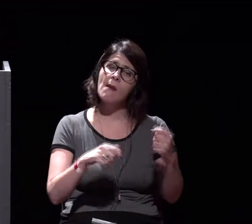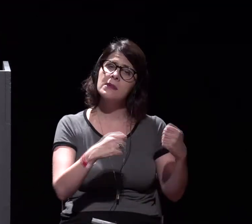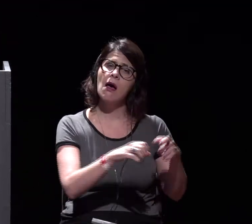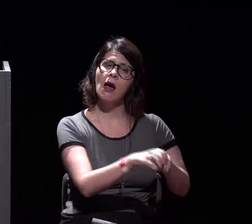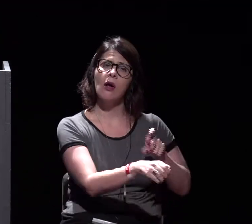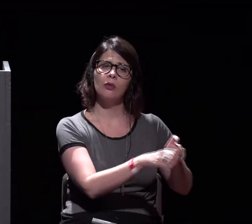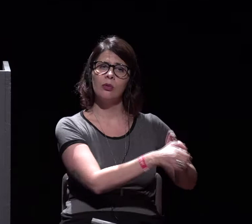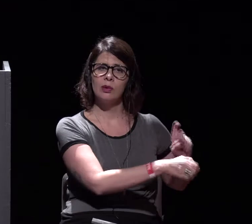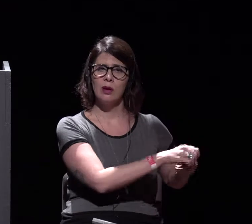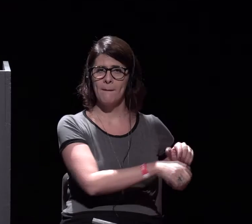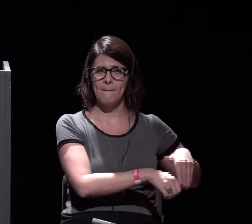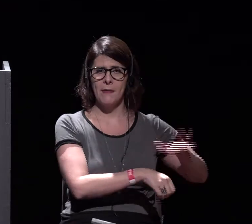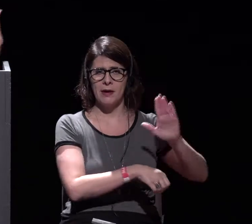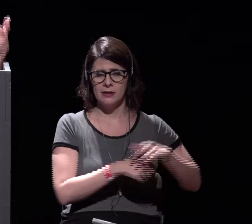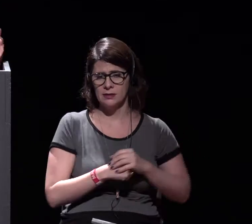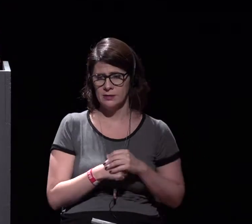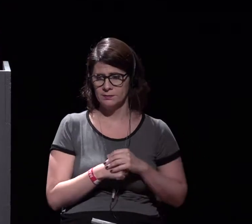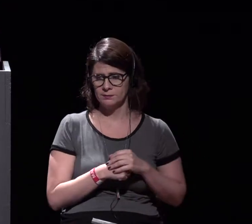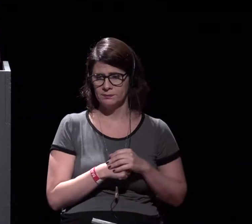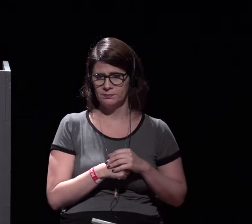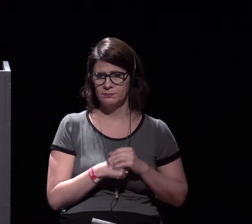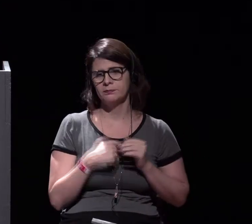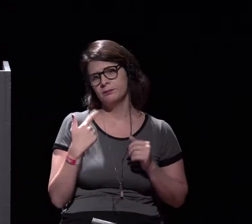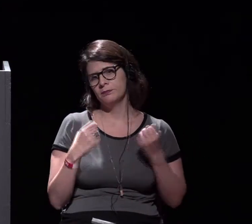museology of liberation, which of course refers to